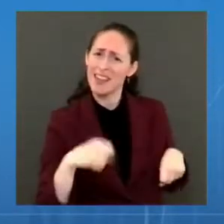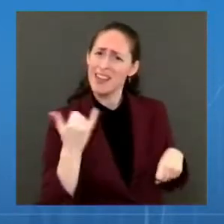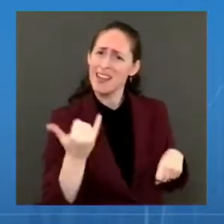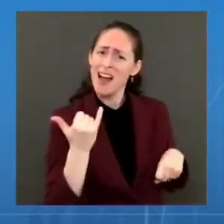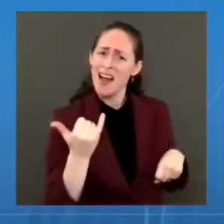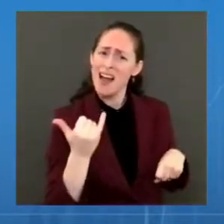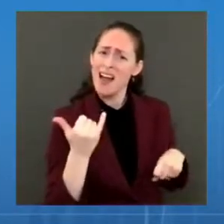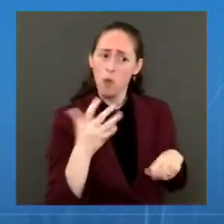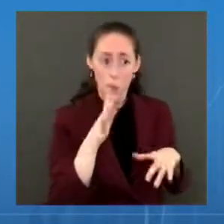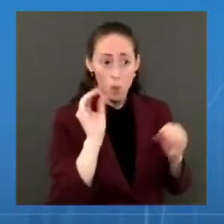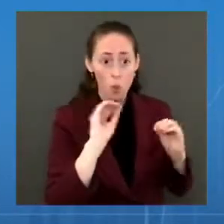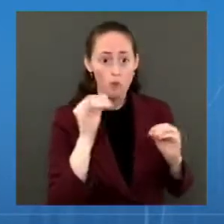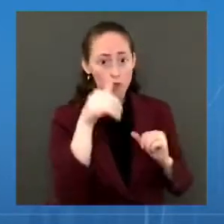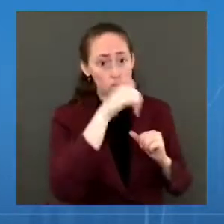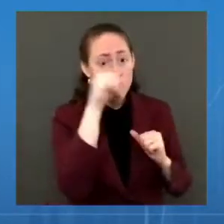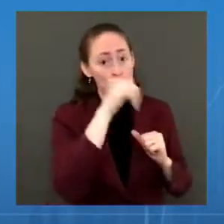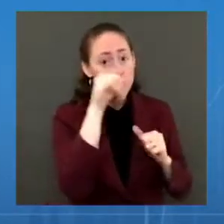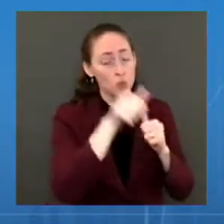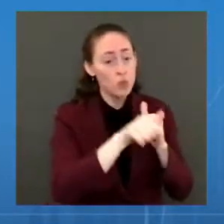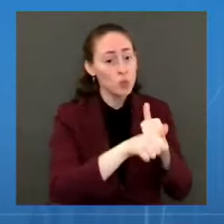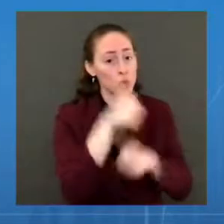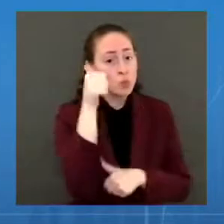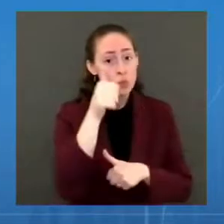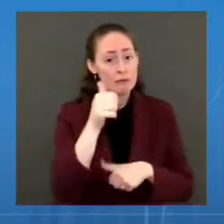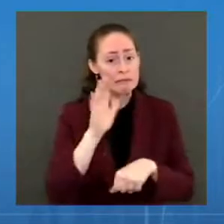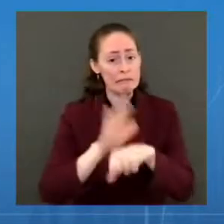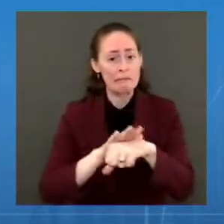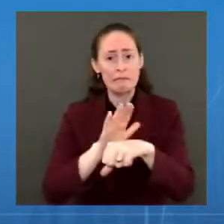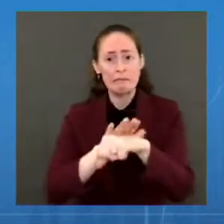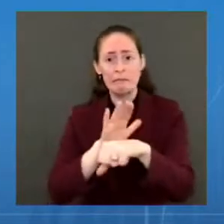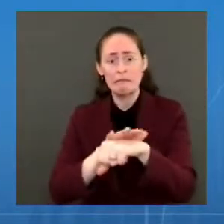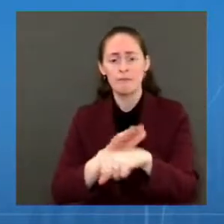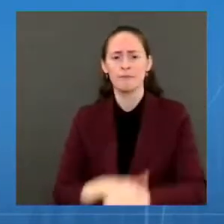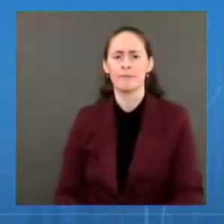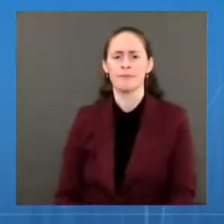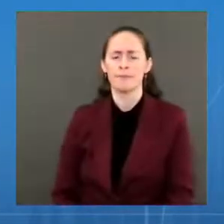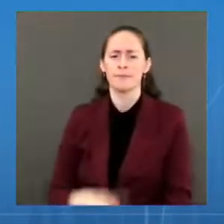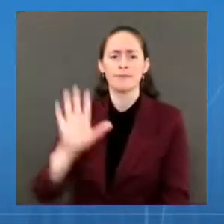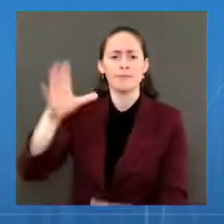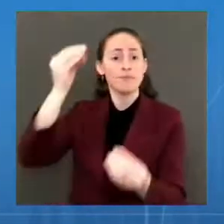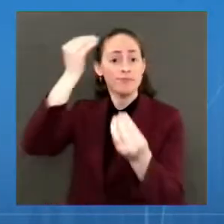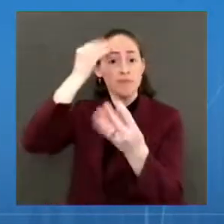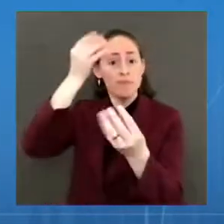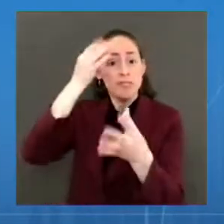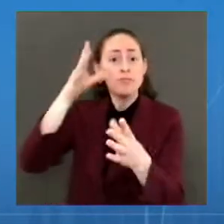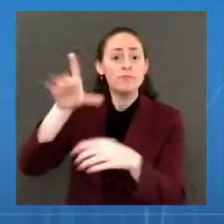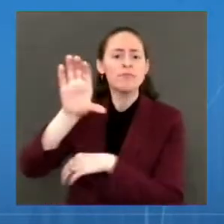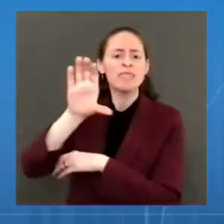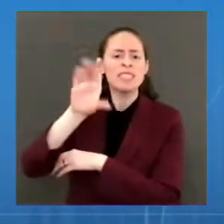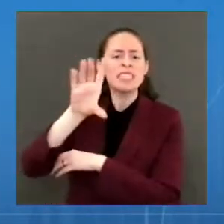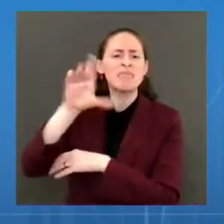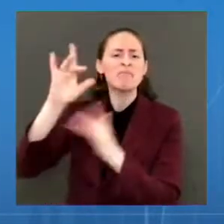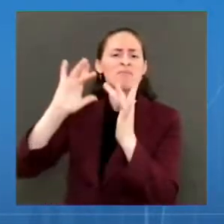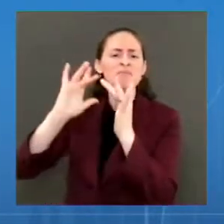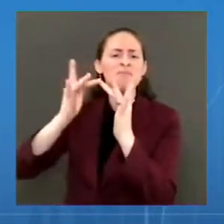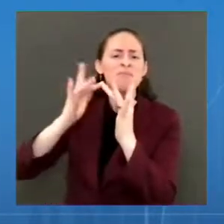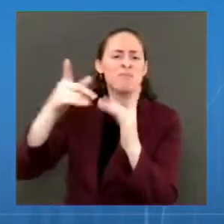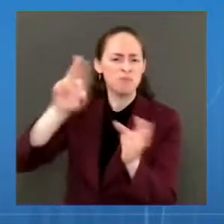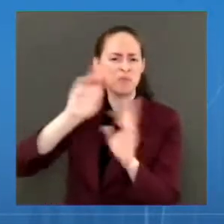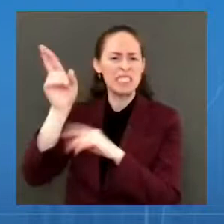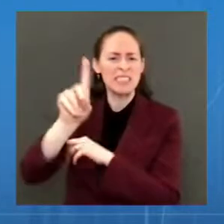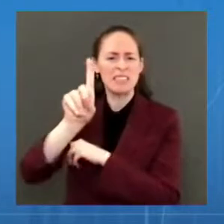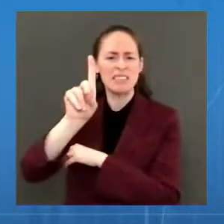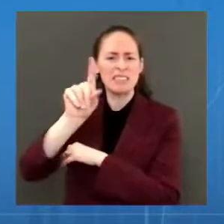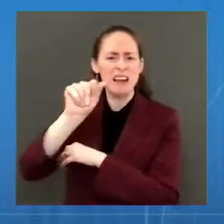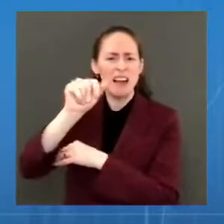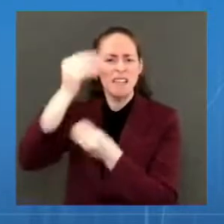Data updated and posted today on CDC's COVID data tracker continue to show that unvaccinated people are 6 times more